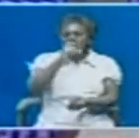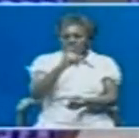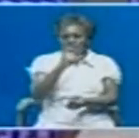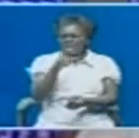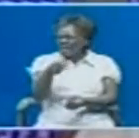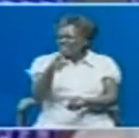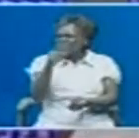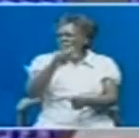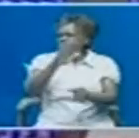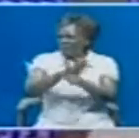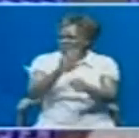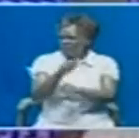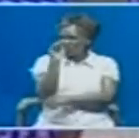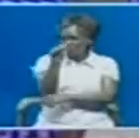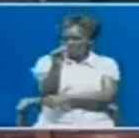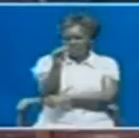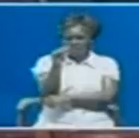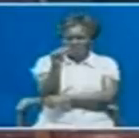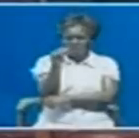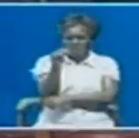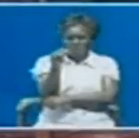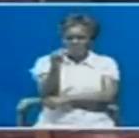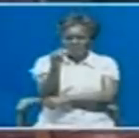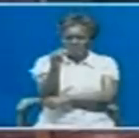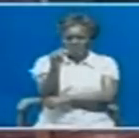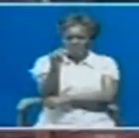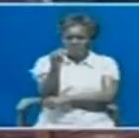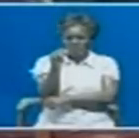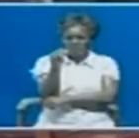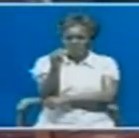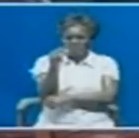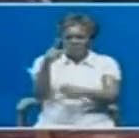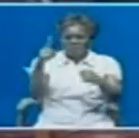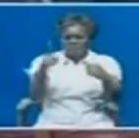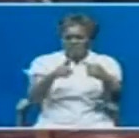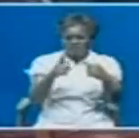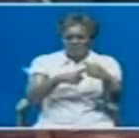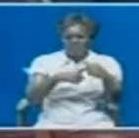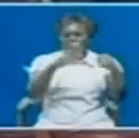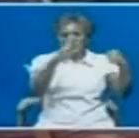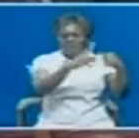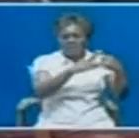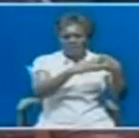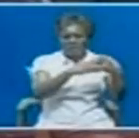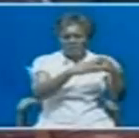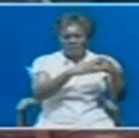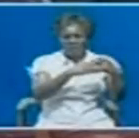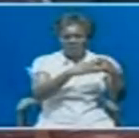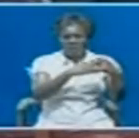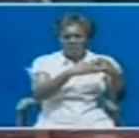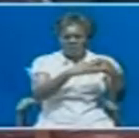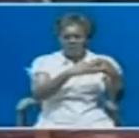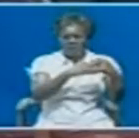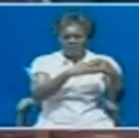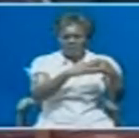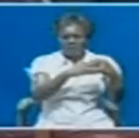too much, you know, so. What was your cricket number? 69, that's what I used to wear. 69? Yeah, in French I say sousou or